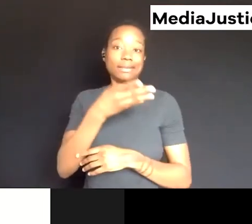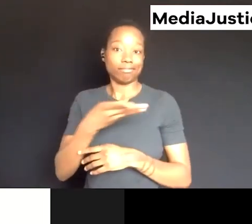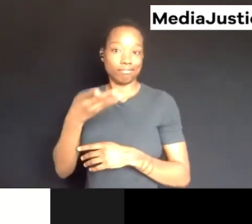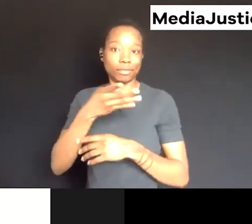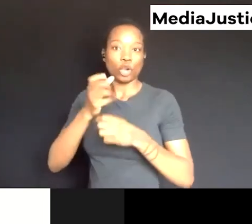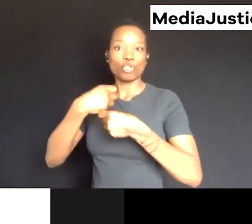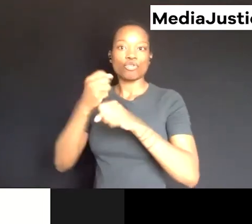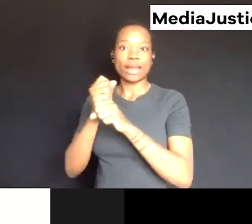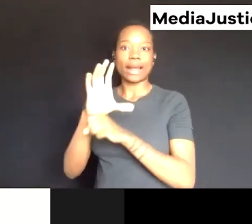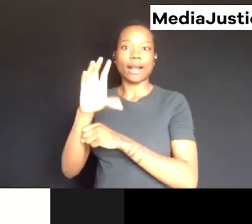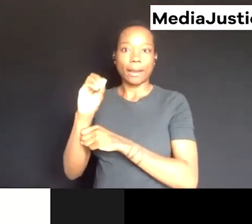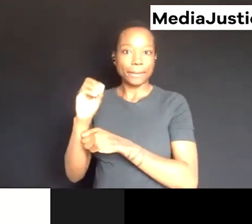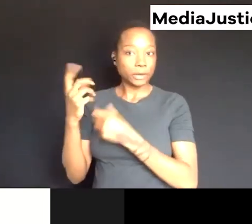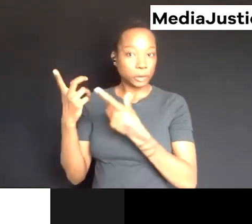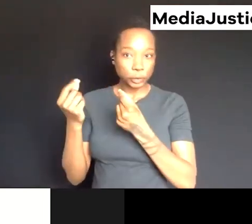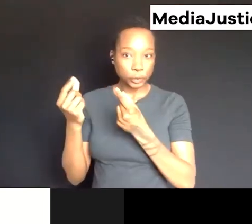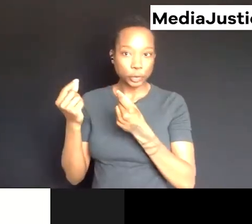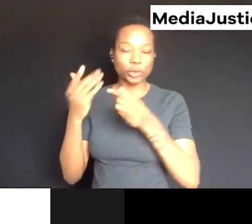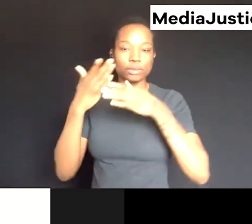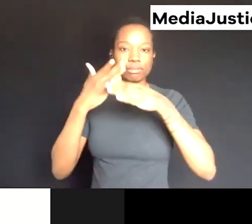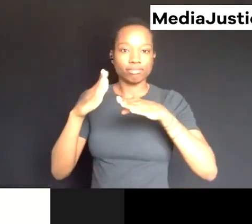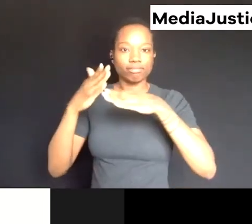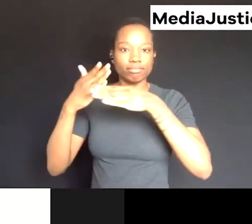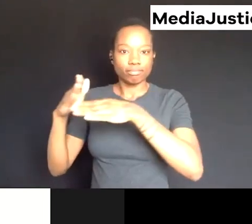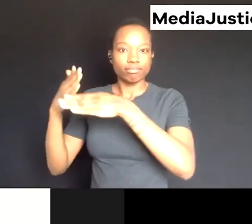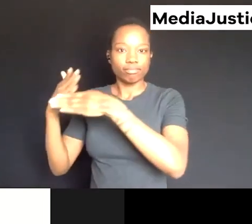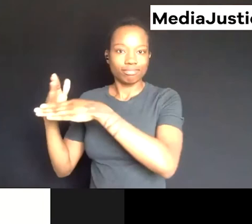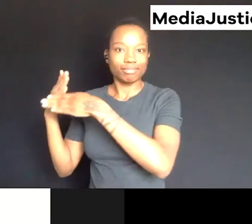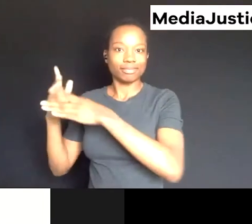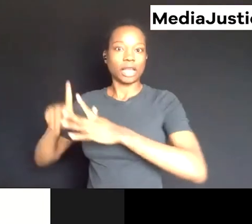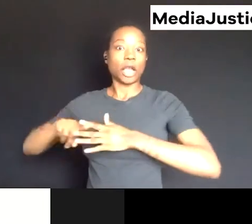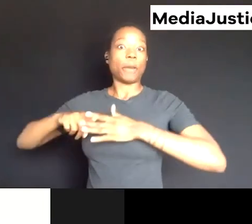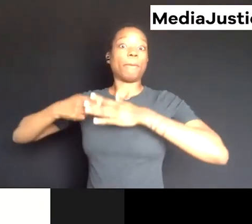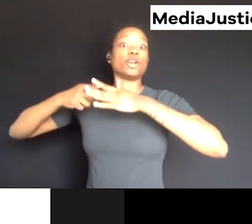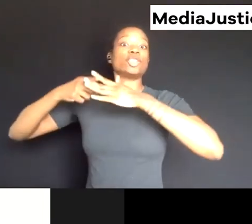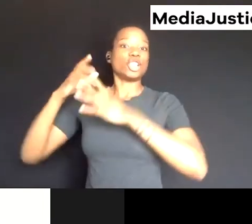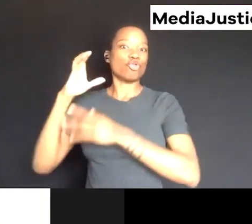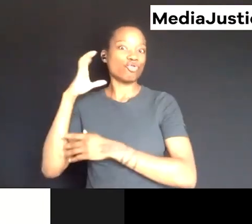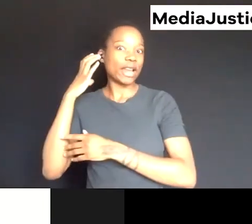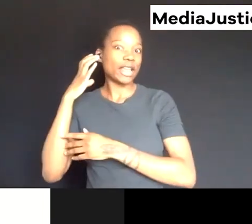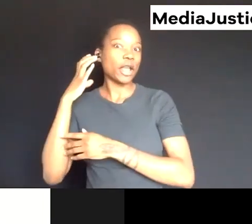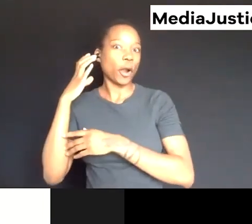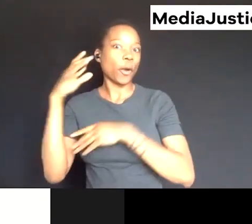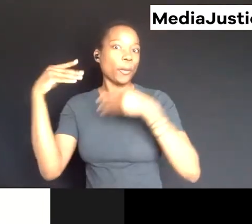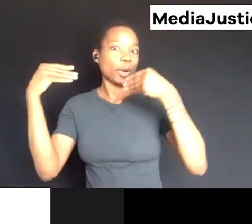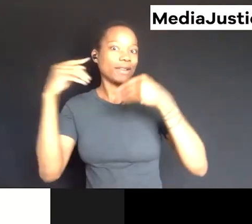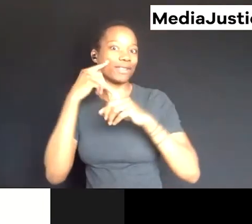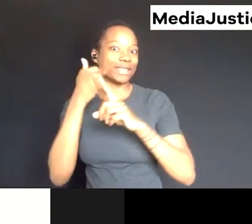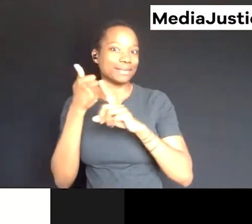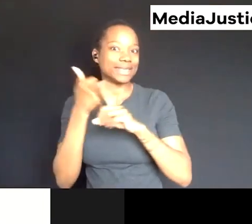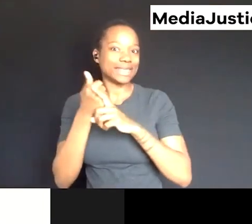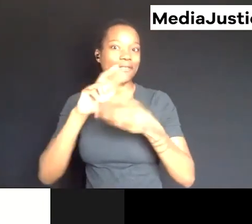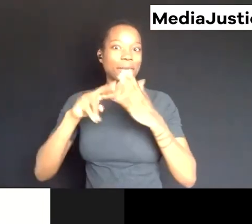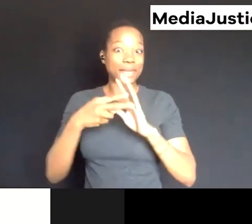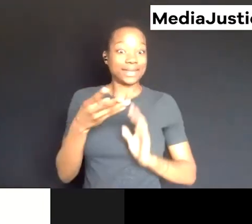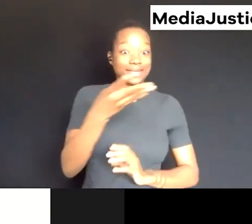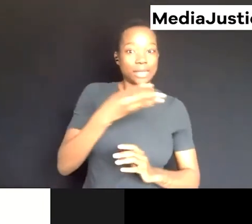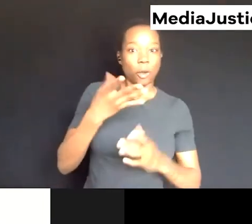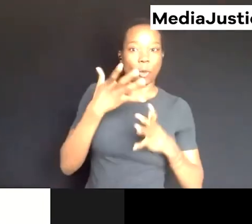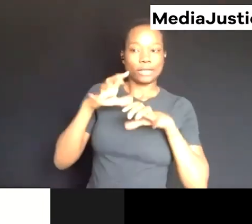the emerging radio market for themselves, meaning they wanted to have a monopoly on radio in the entire